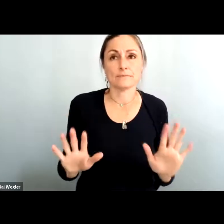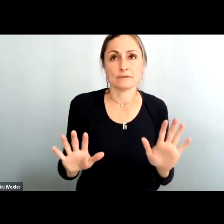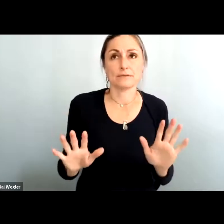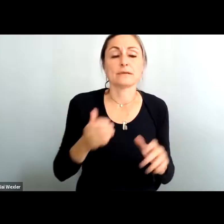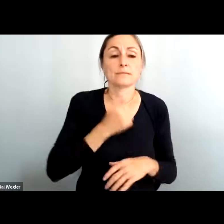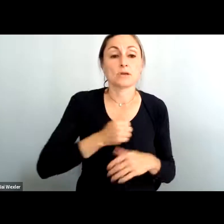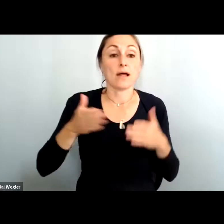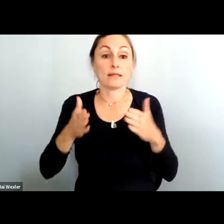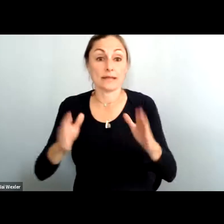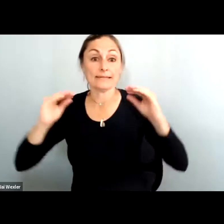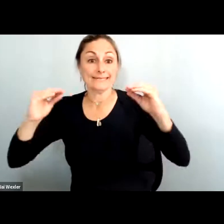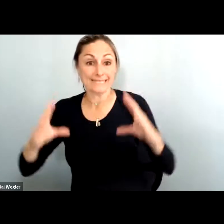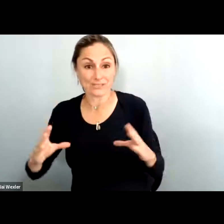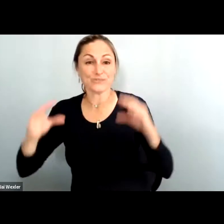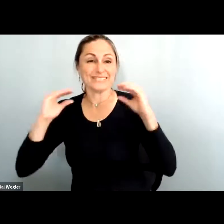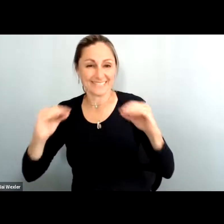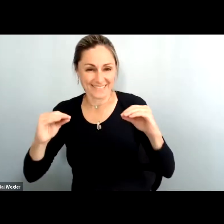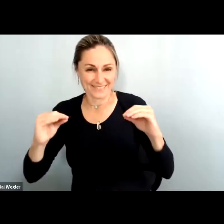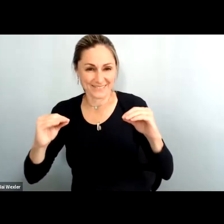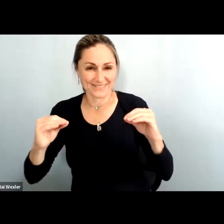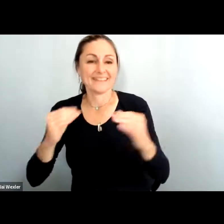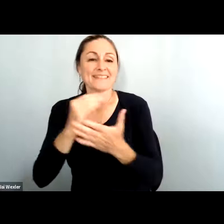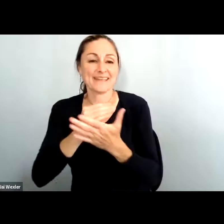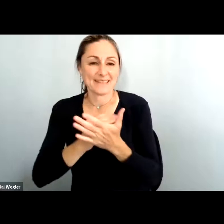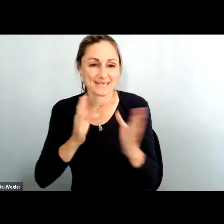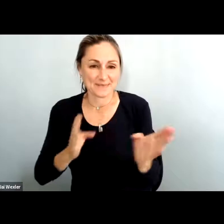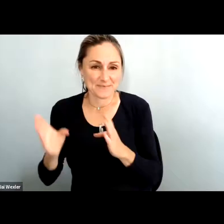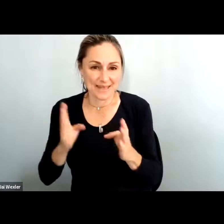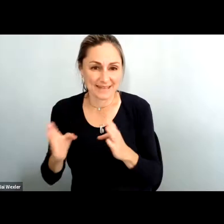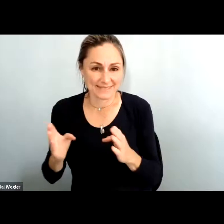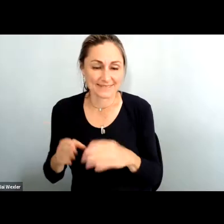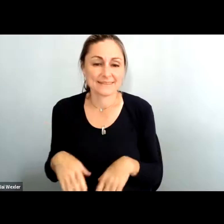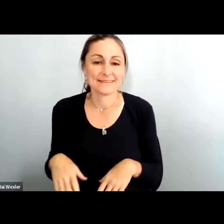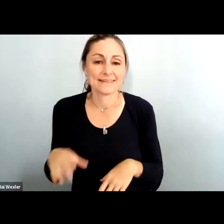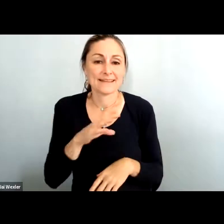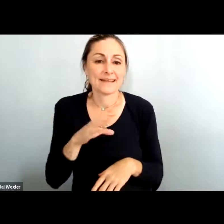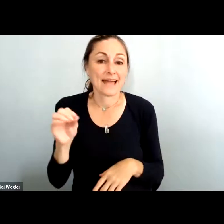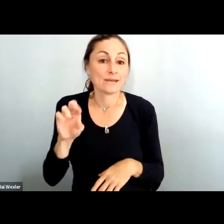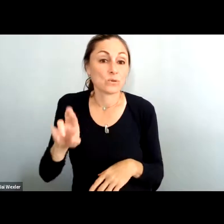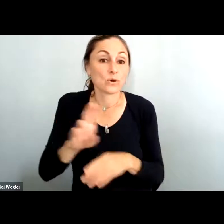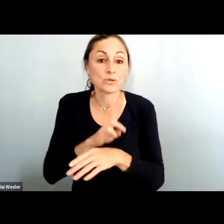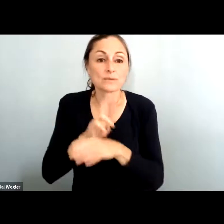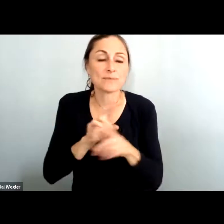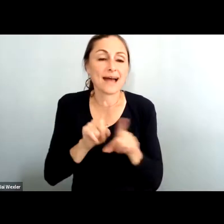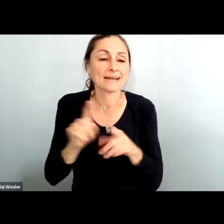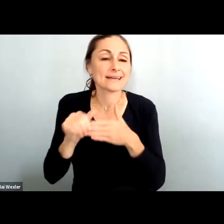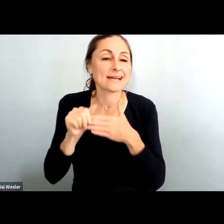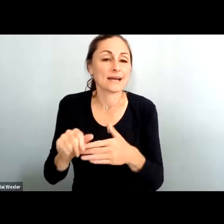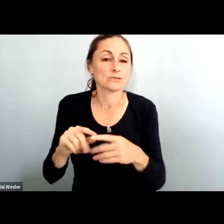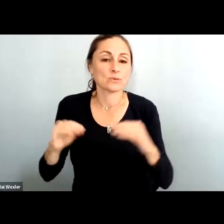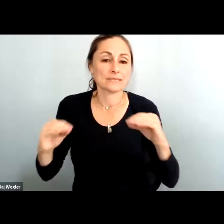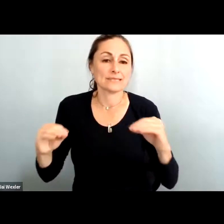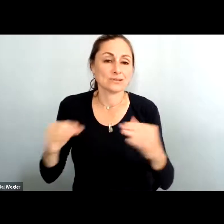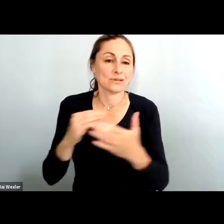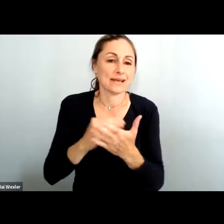let the teachers teach these lesson plans and use these as a guide to teach lesson